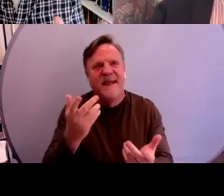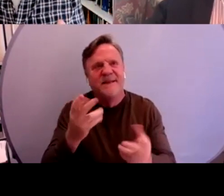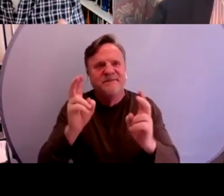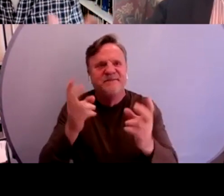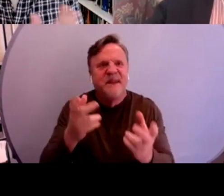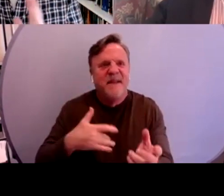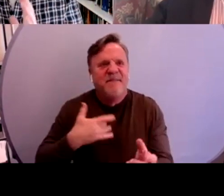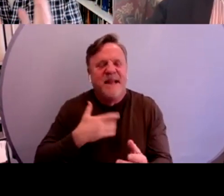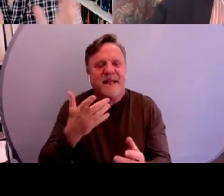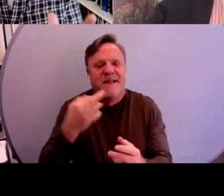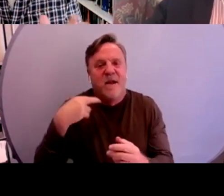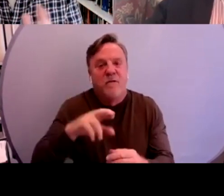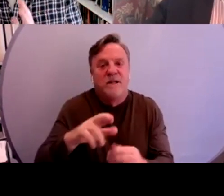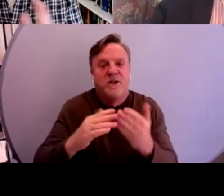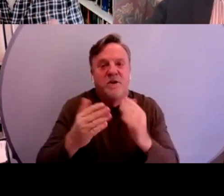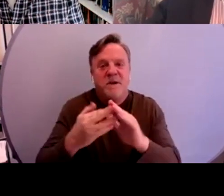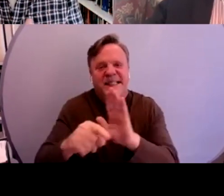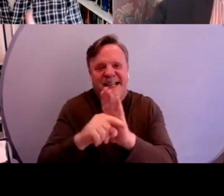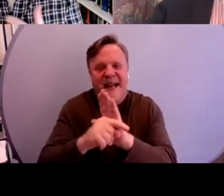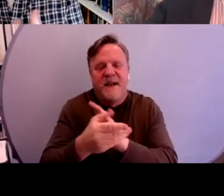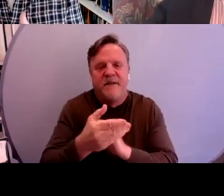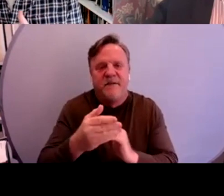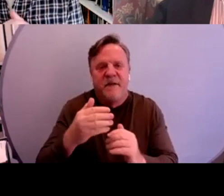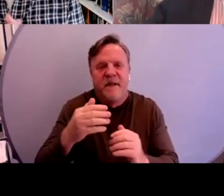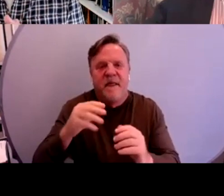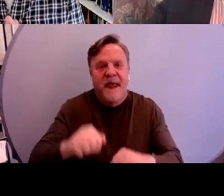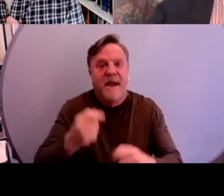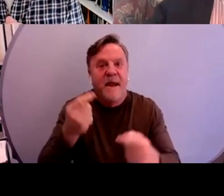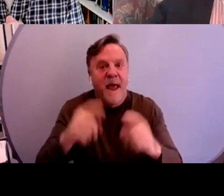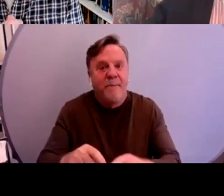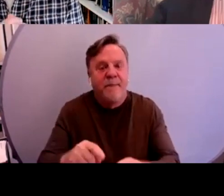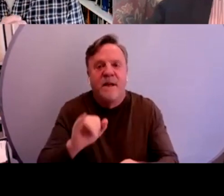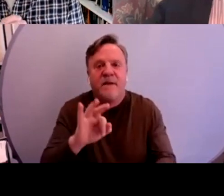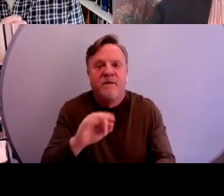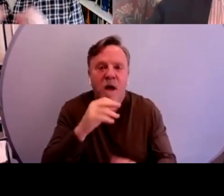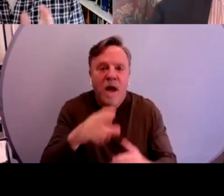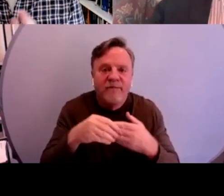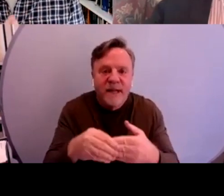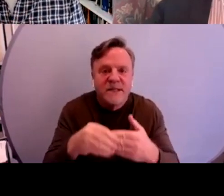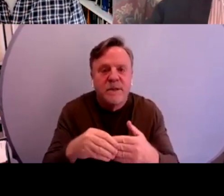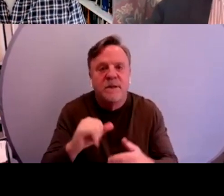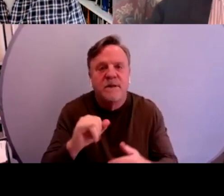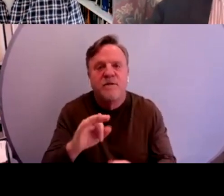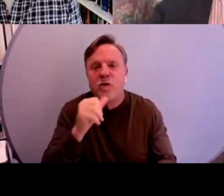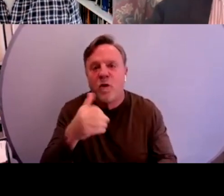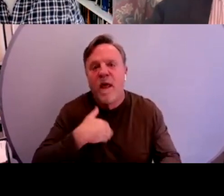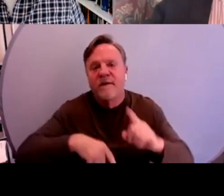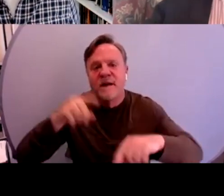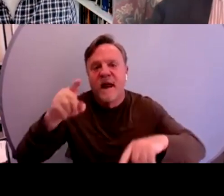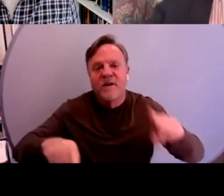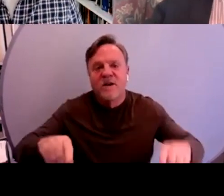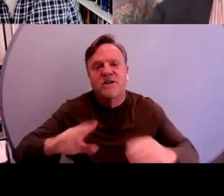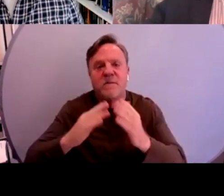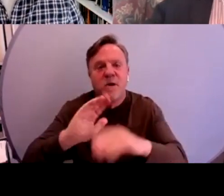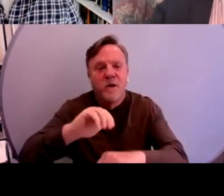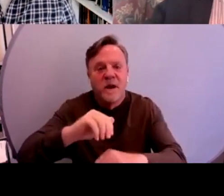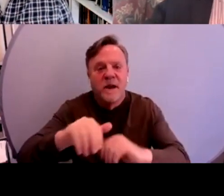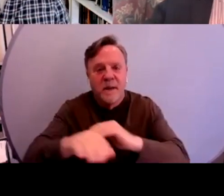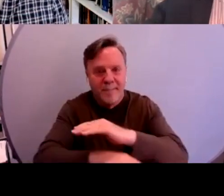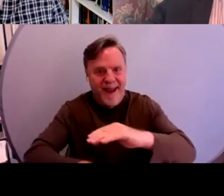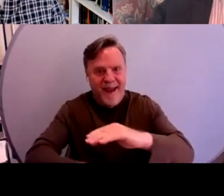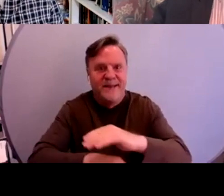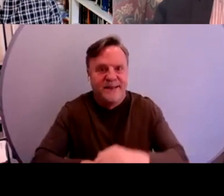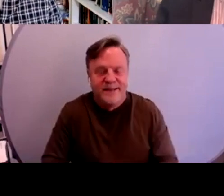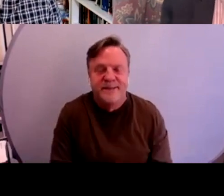can form if you don't have to be flexible, and if you don't have a diverse community base.